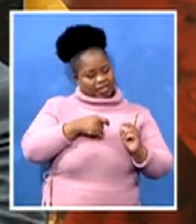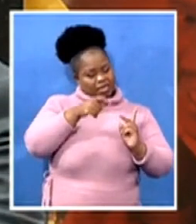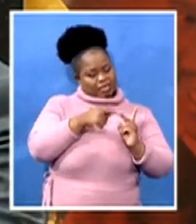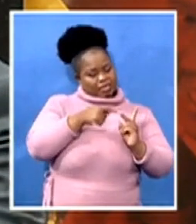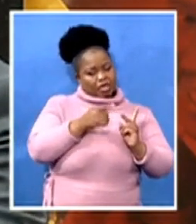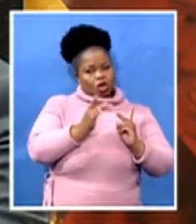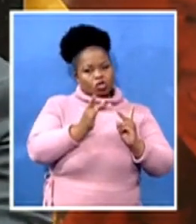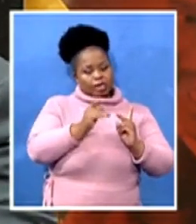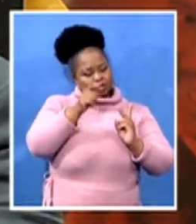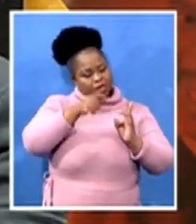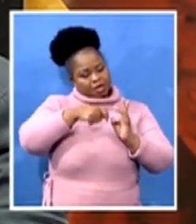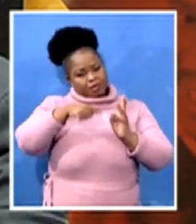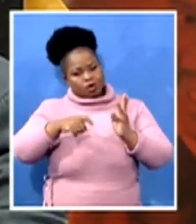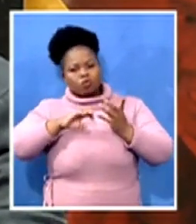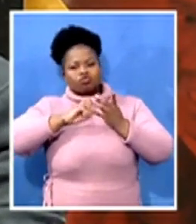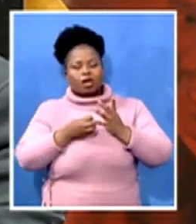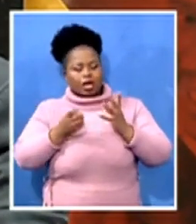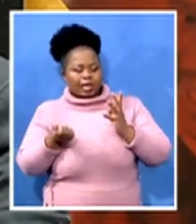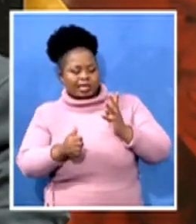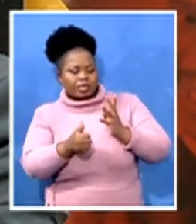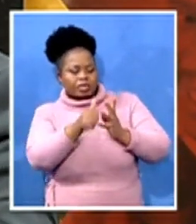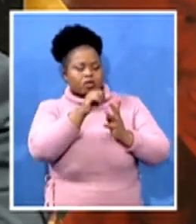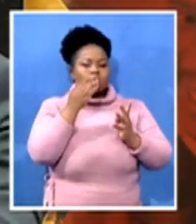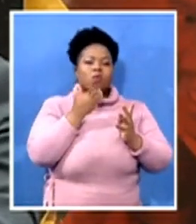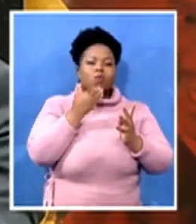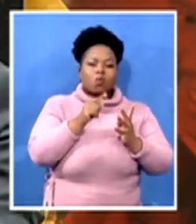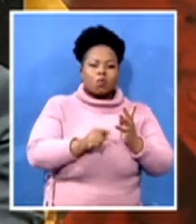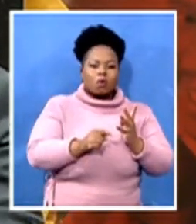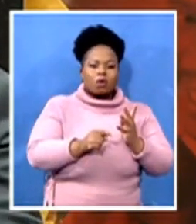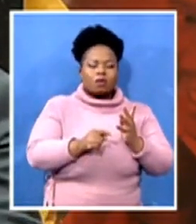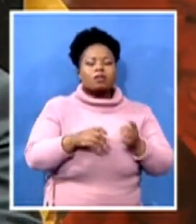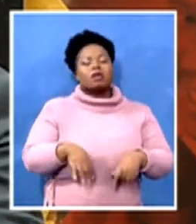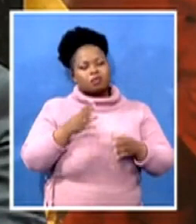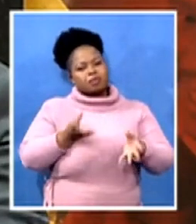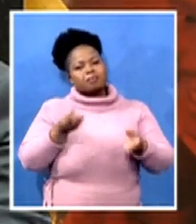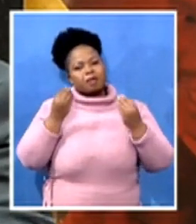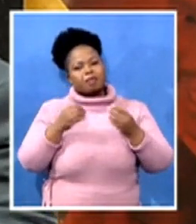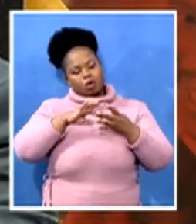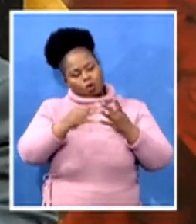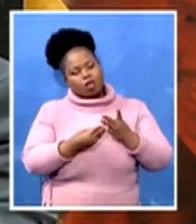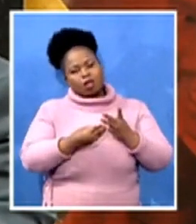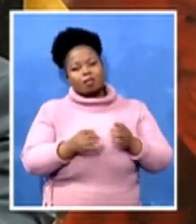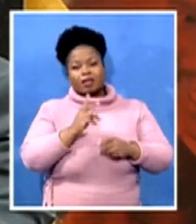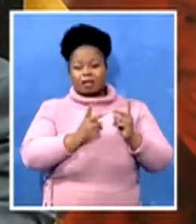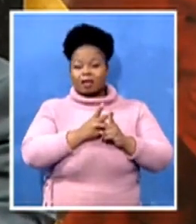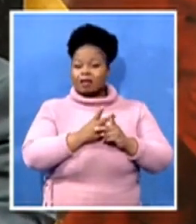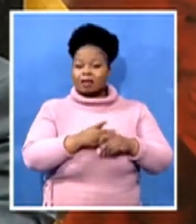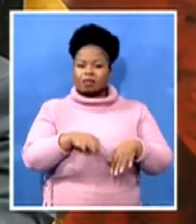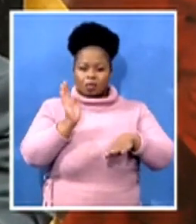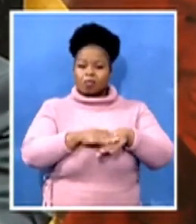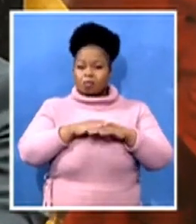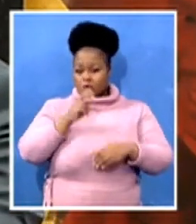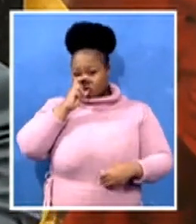zonke i-significant contacts ziyafumaneka. Kukhona ke apho kusafuneka siqinise khona ngakumbi,